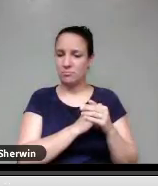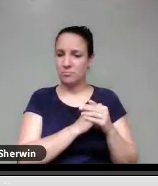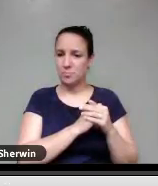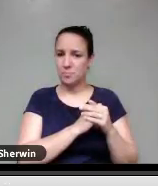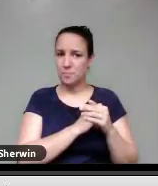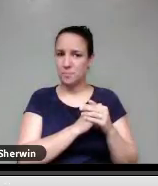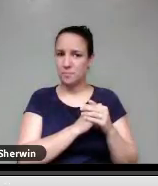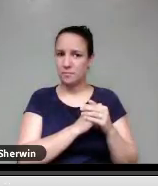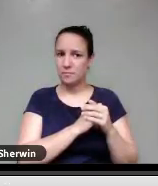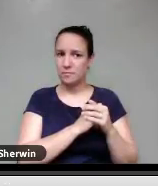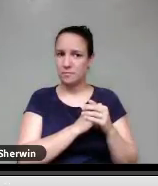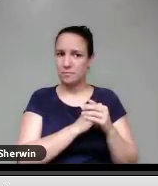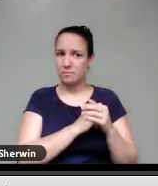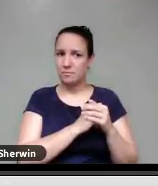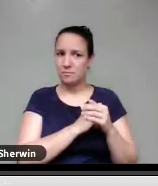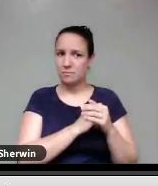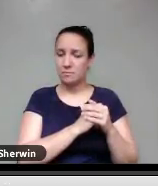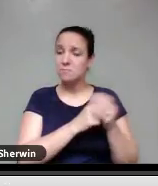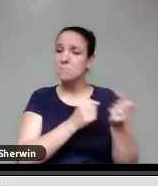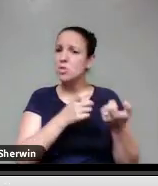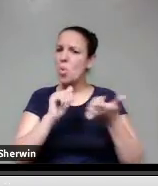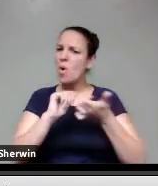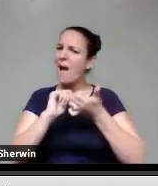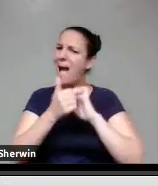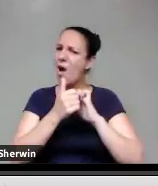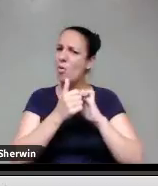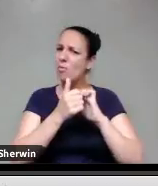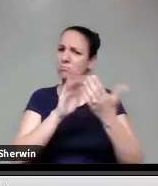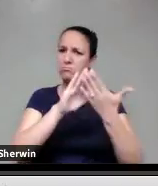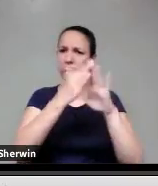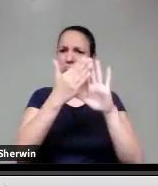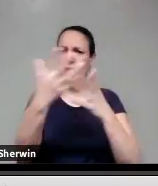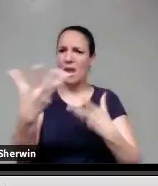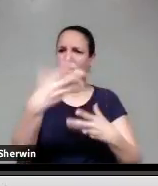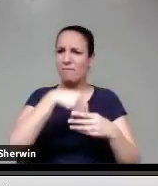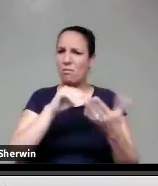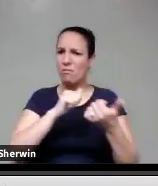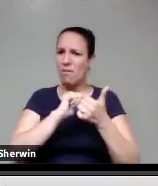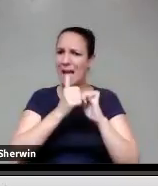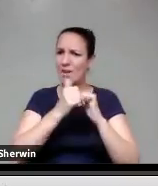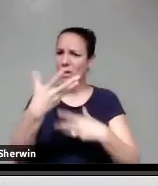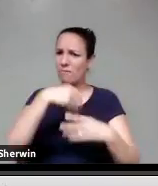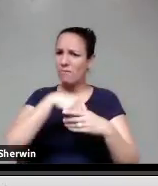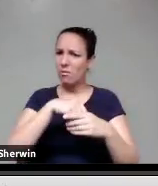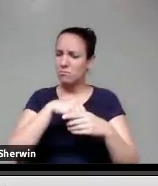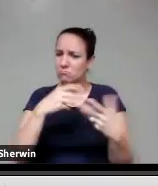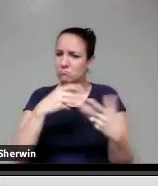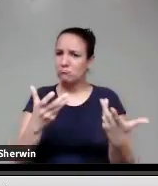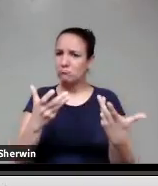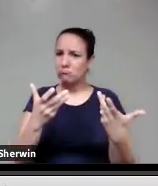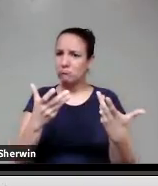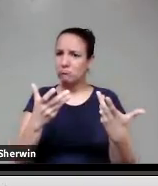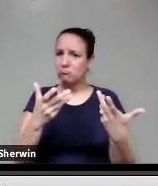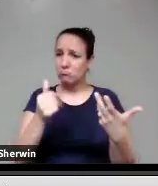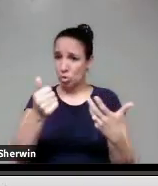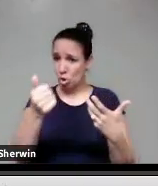involved. There are different methods of doing that, and what I'd like for you to think about for a moment is how could